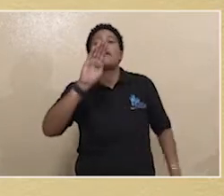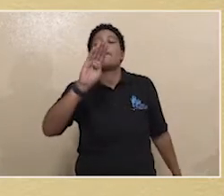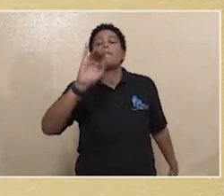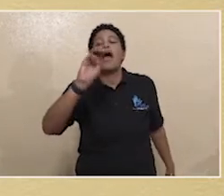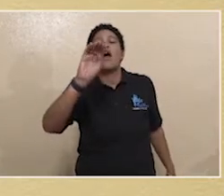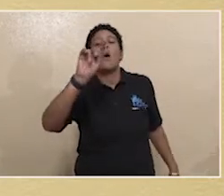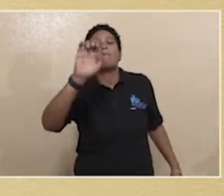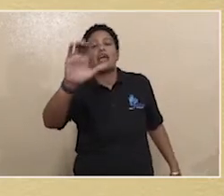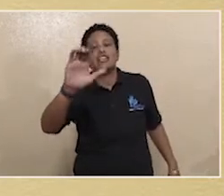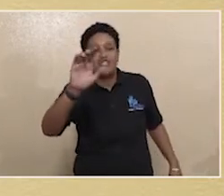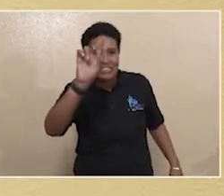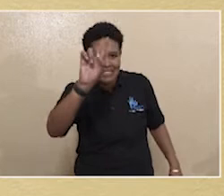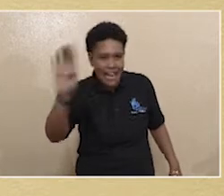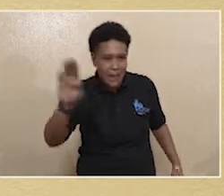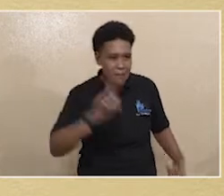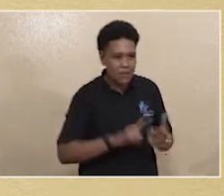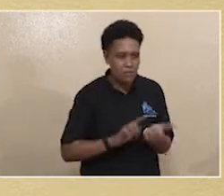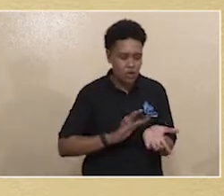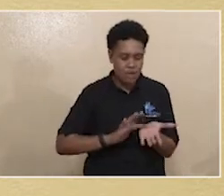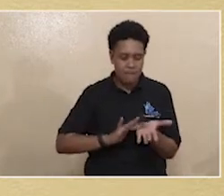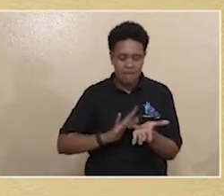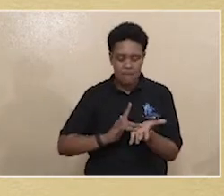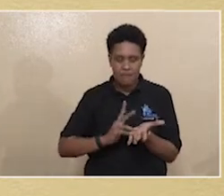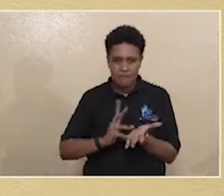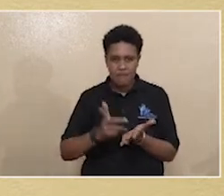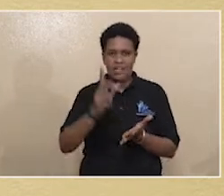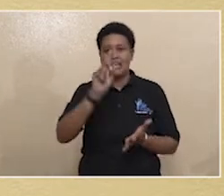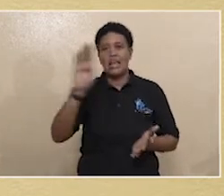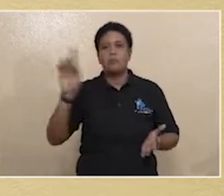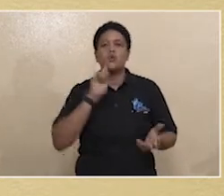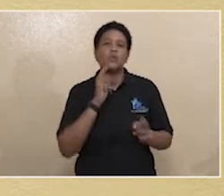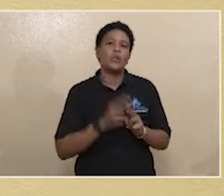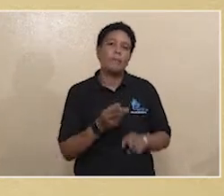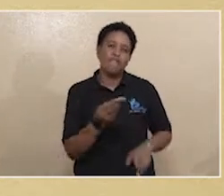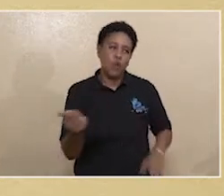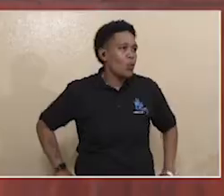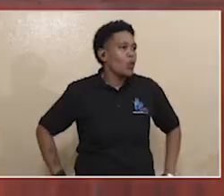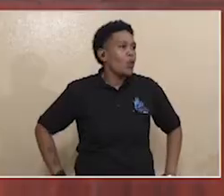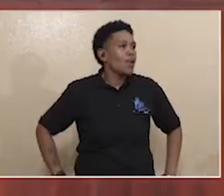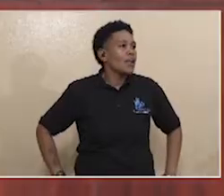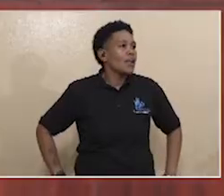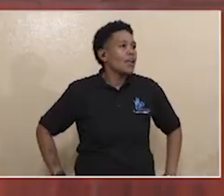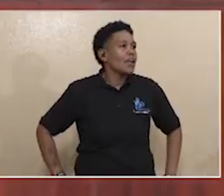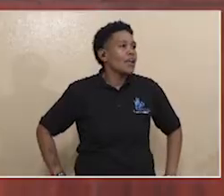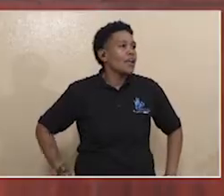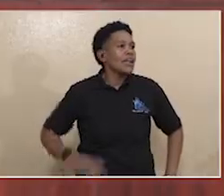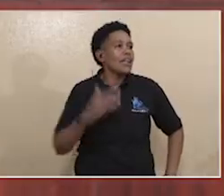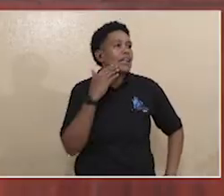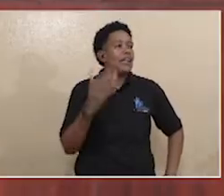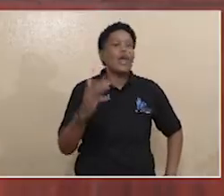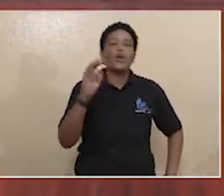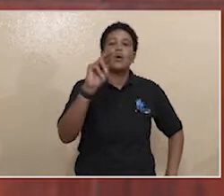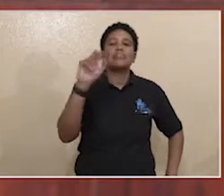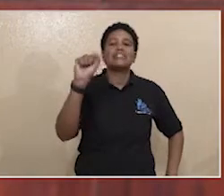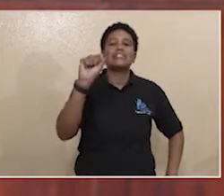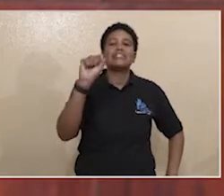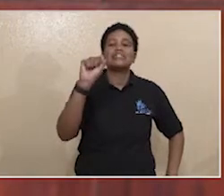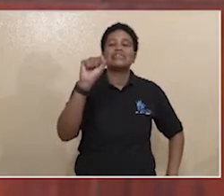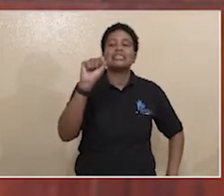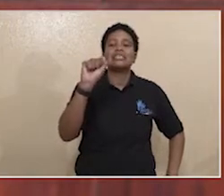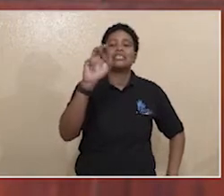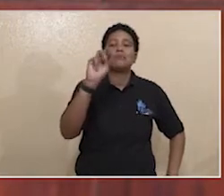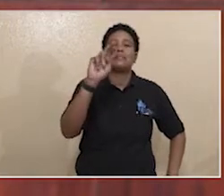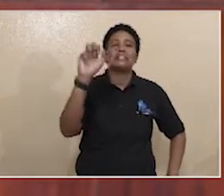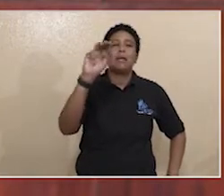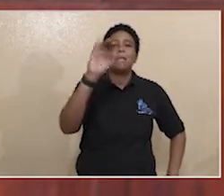databases um and fingerprints databases to name a few thank you so much mrs miller williams uh